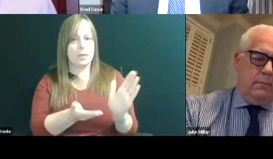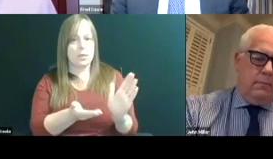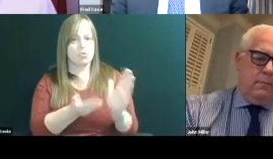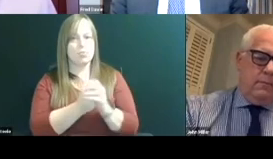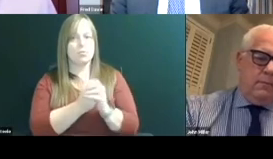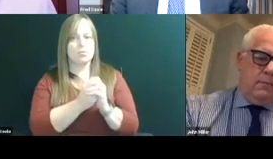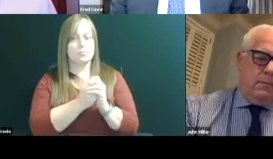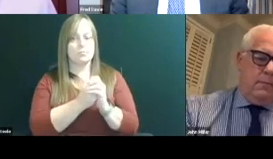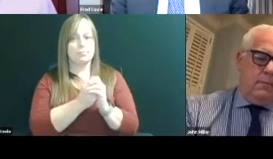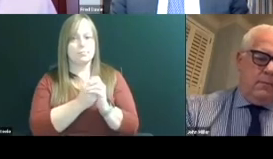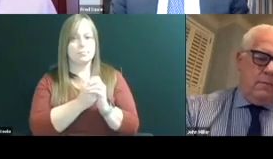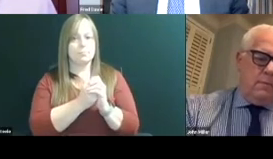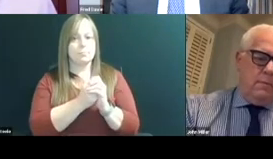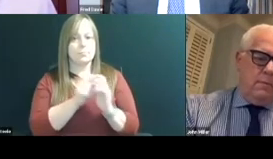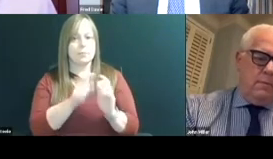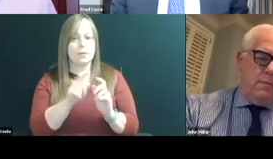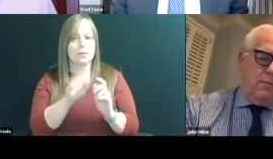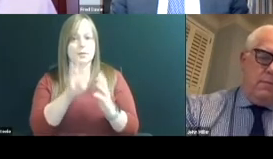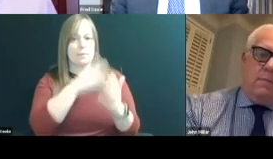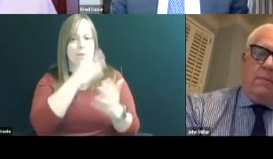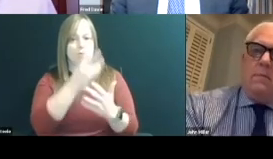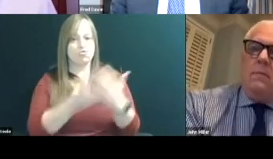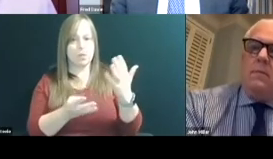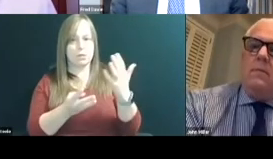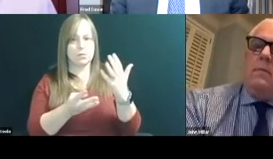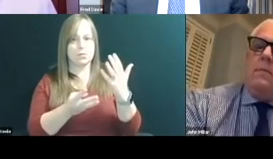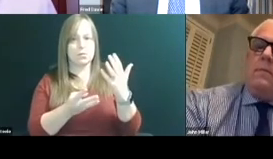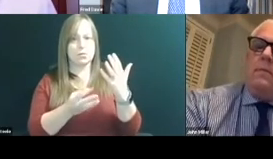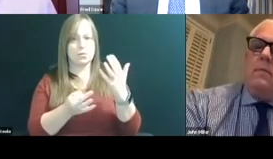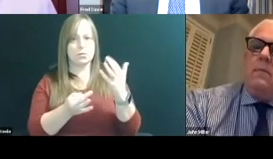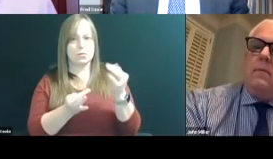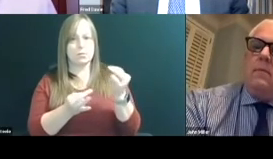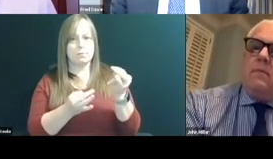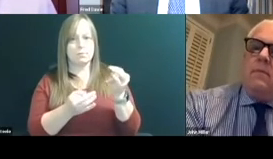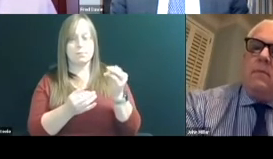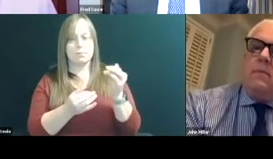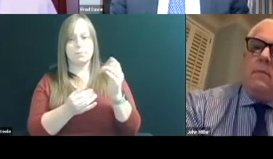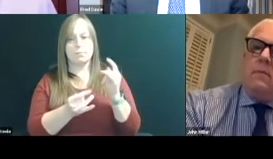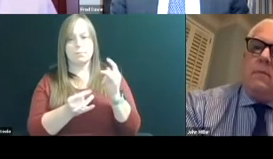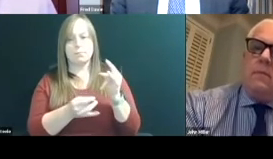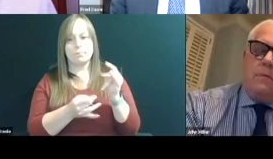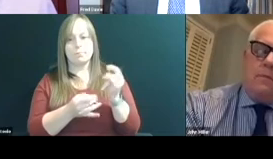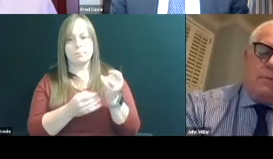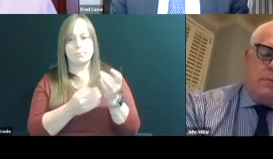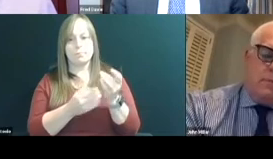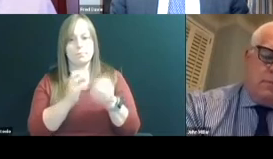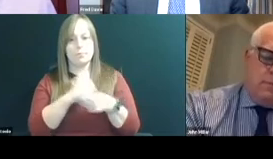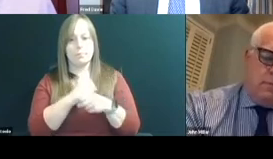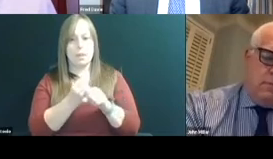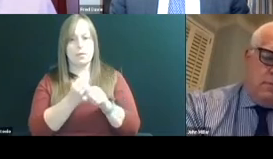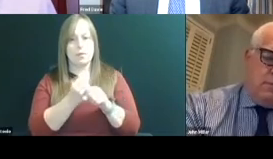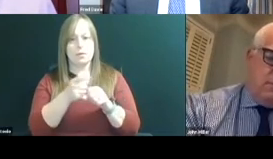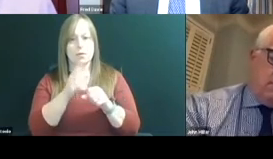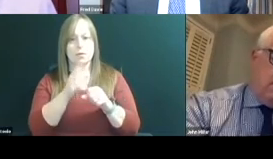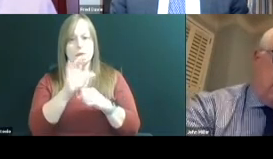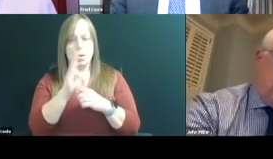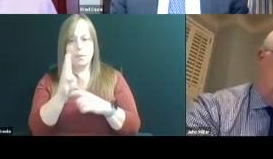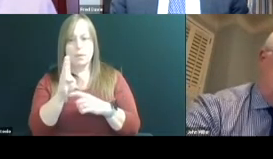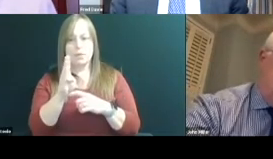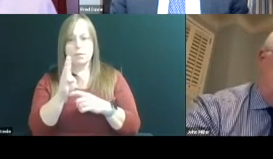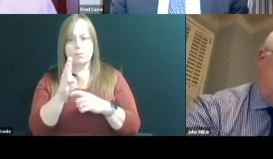recommendations. This matrix makes that makes the fact that CCRB